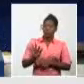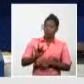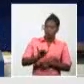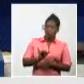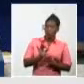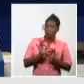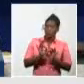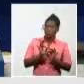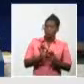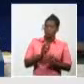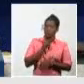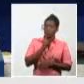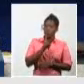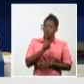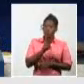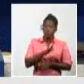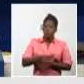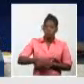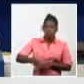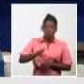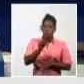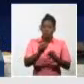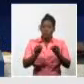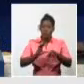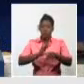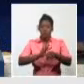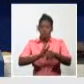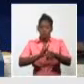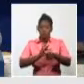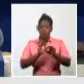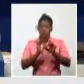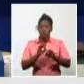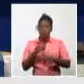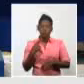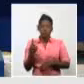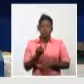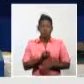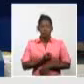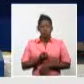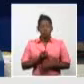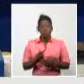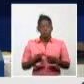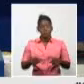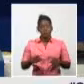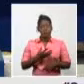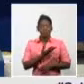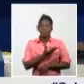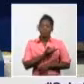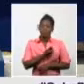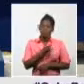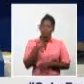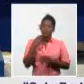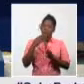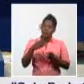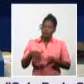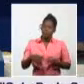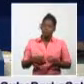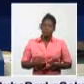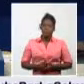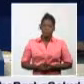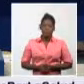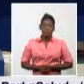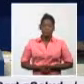COVID-19. So these are the two fatalities that we have to inform